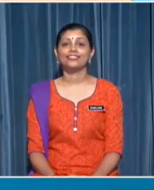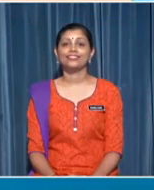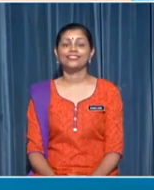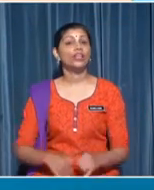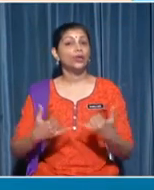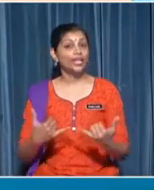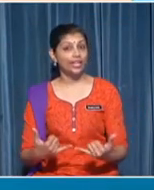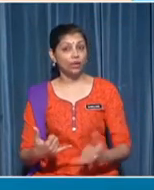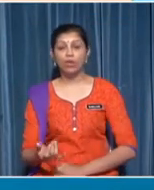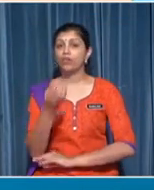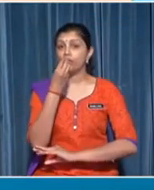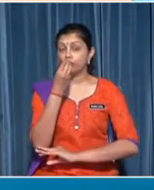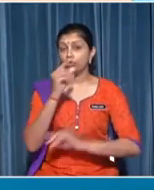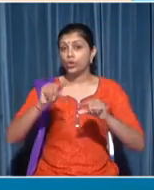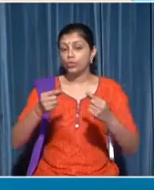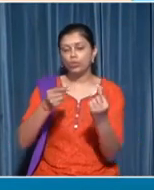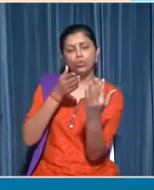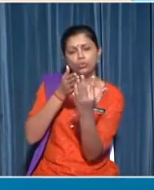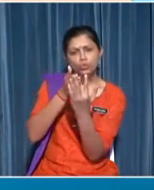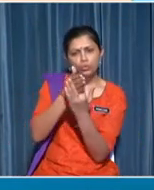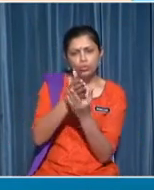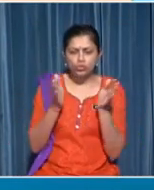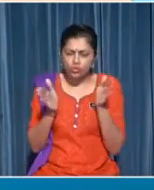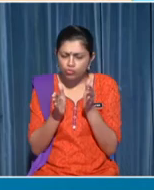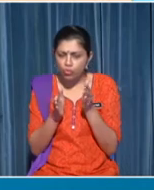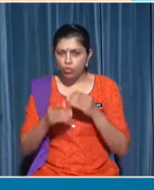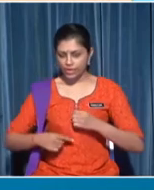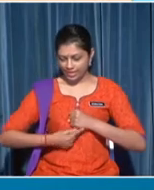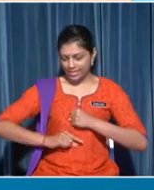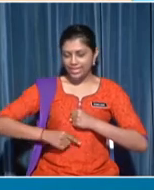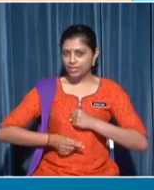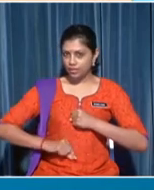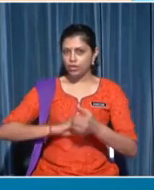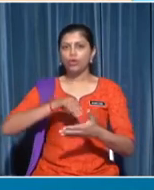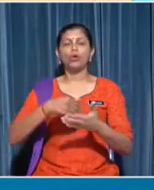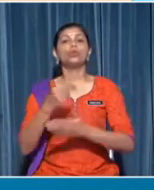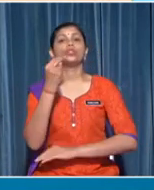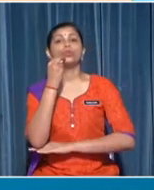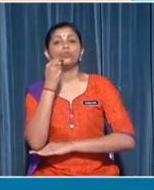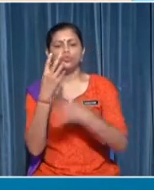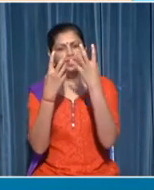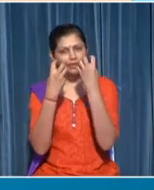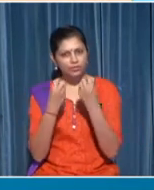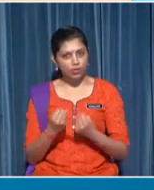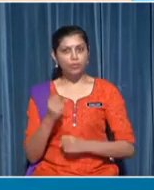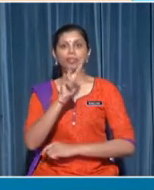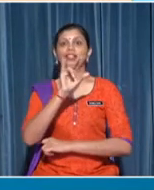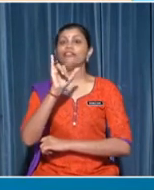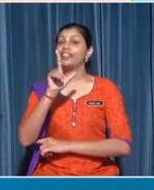As our food goes through our small intestine, all the nutrients will be absorbed by the